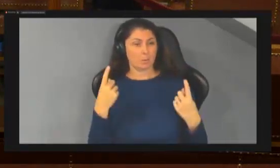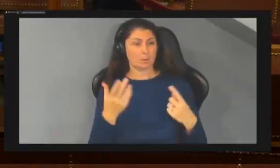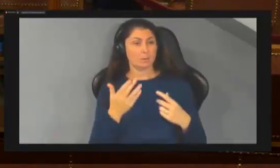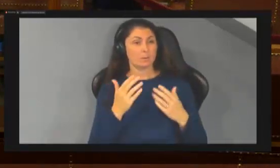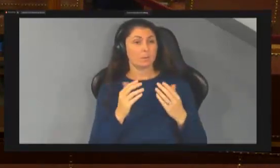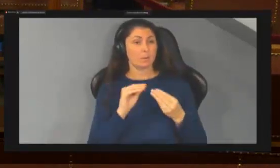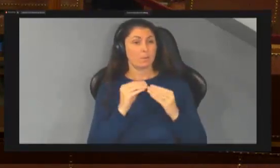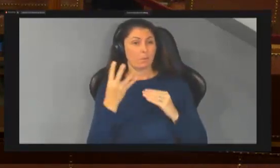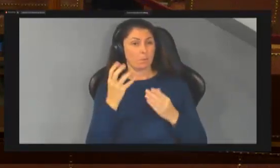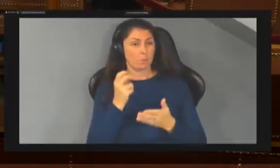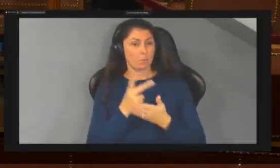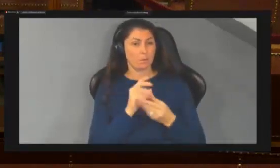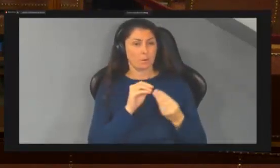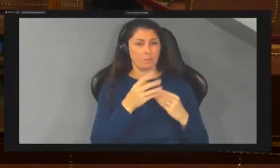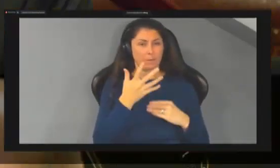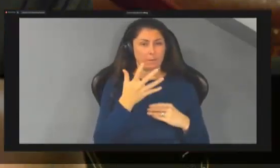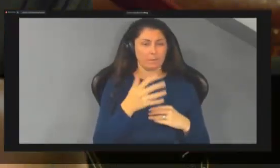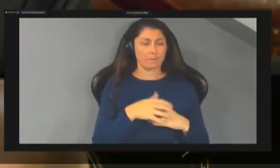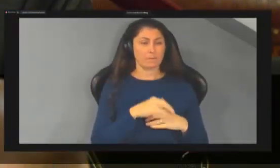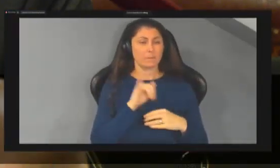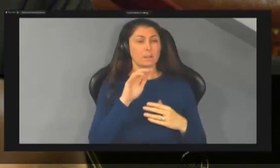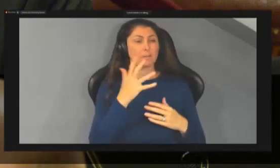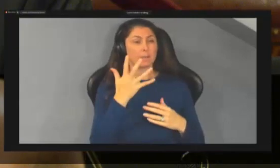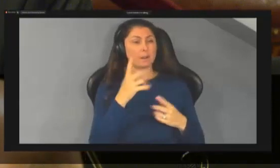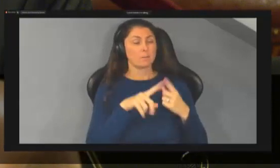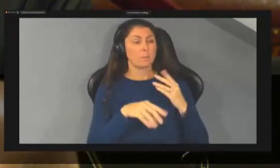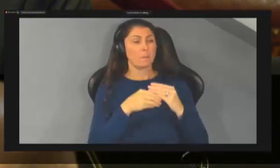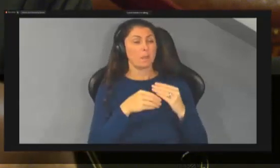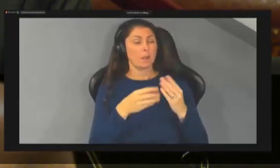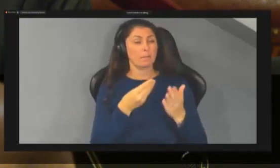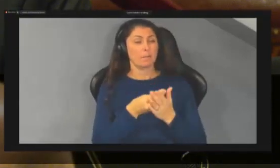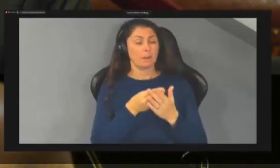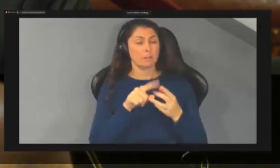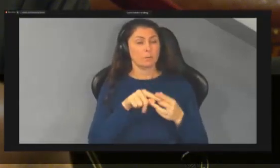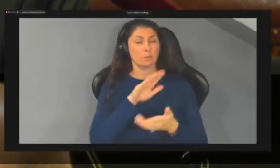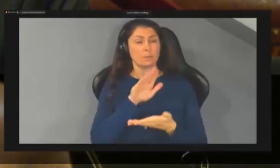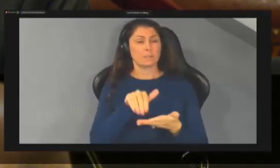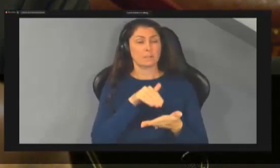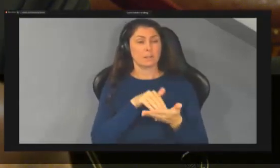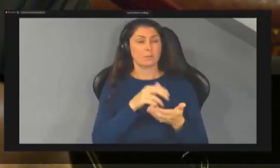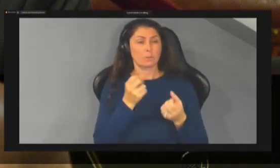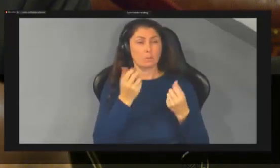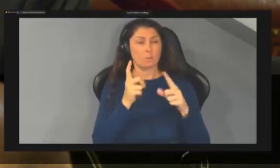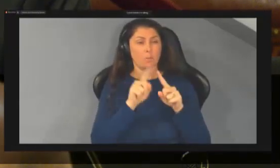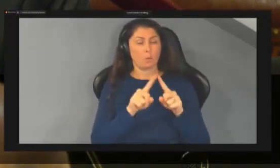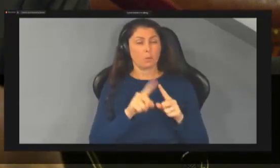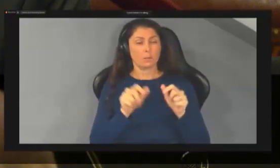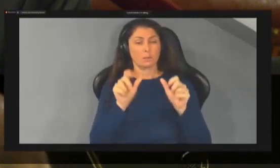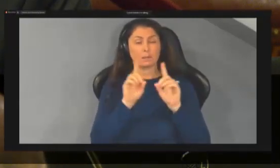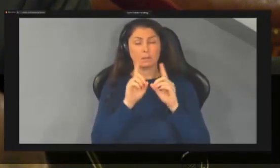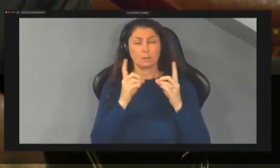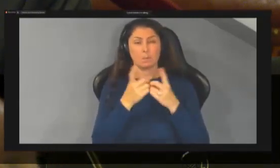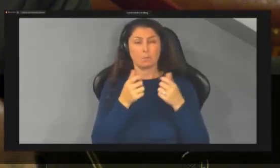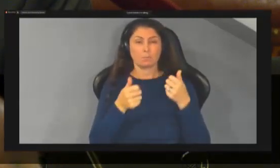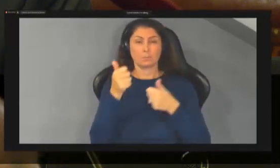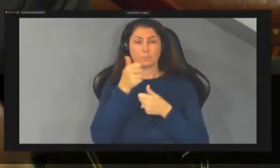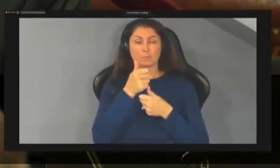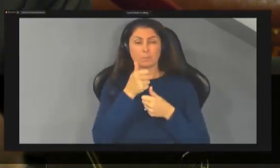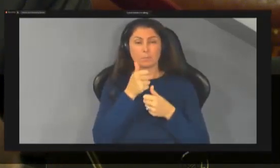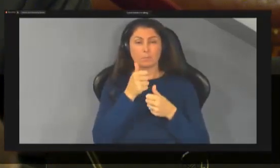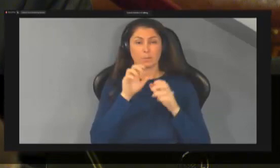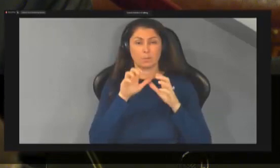approved. Number five, one abstention. Number five is to add funding to centralize multi-department executive branch